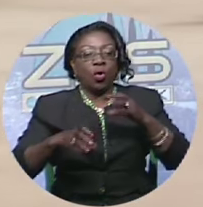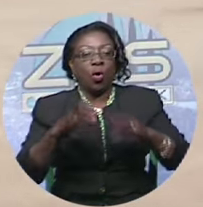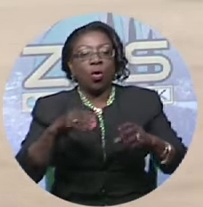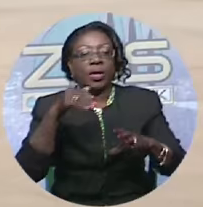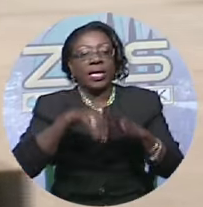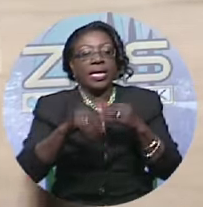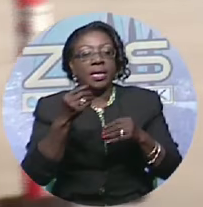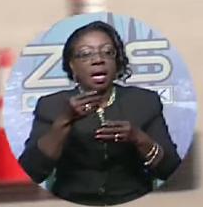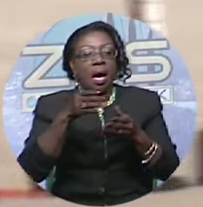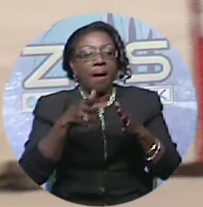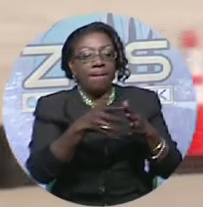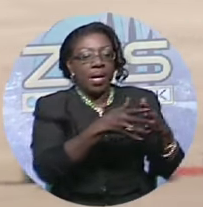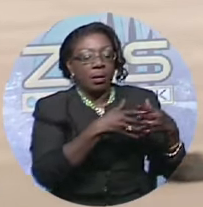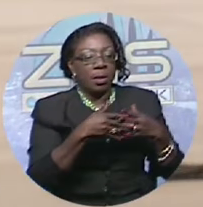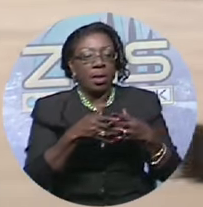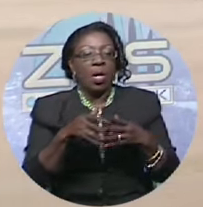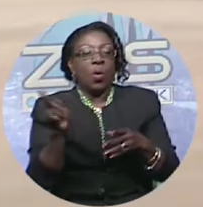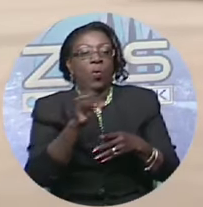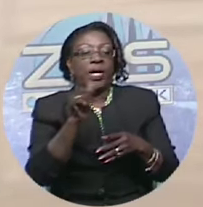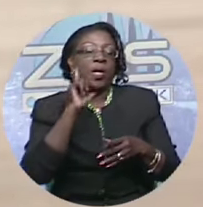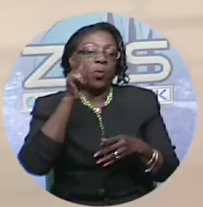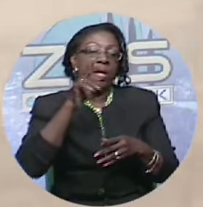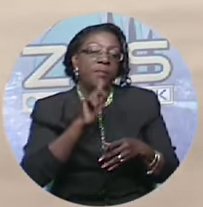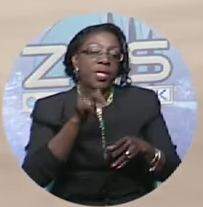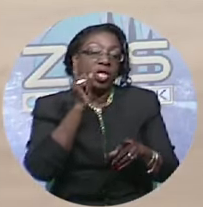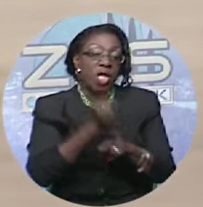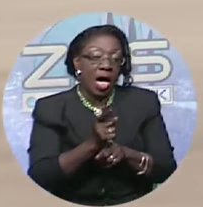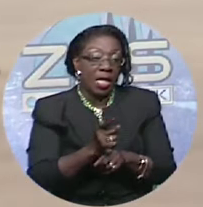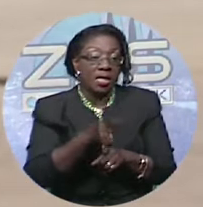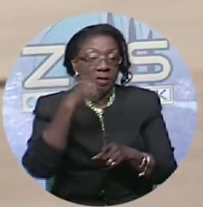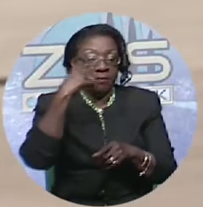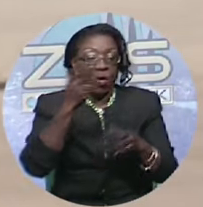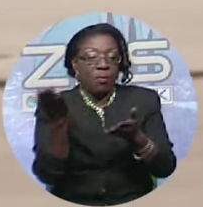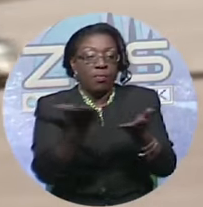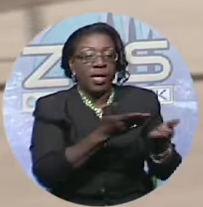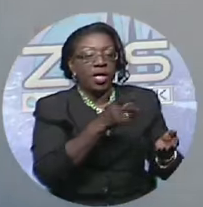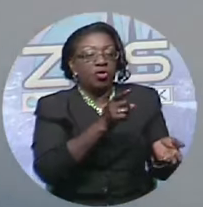Loran Lockhart was quashed earlier by then-Senior Justice John Isaacs.